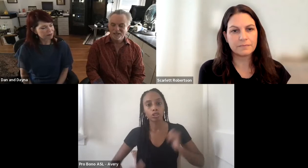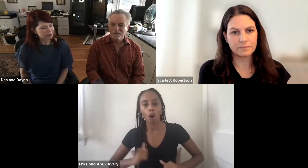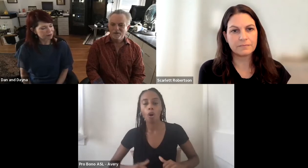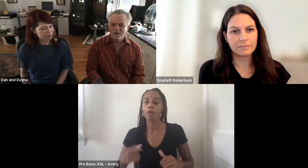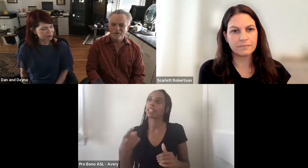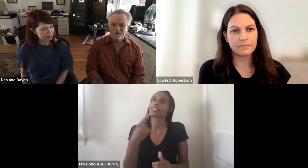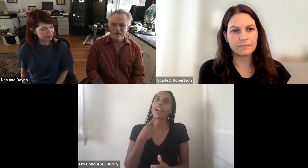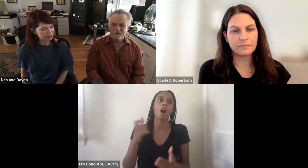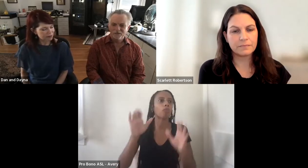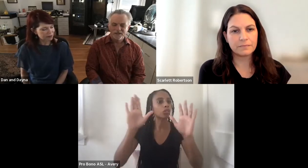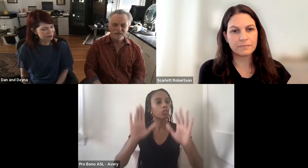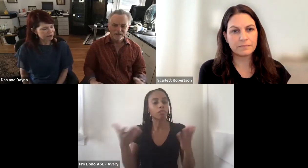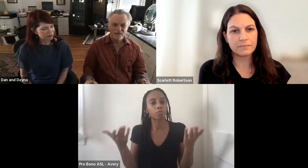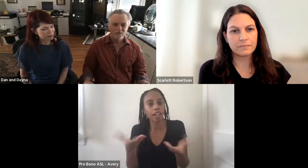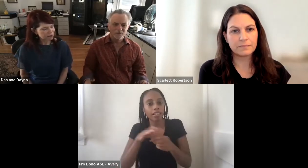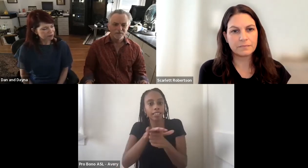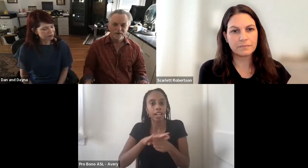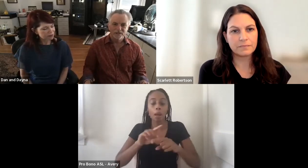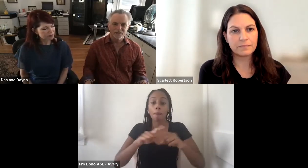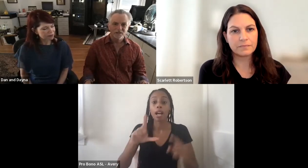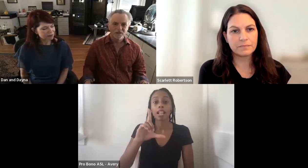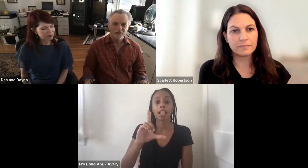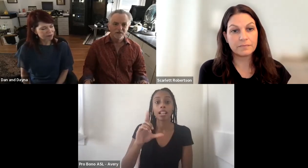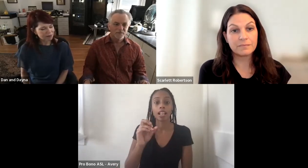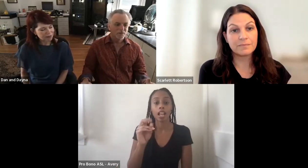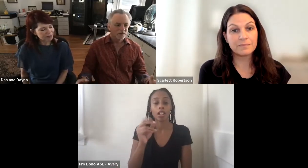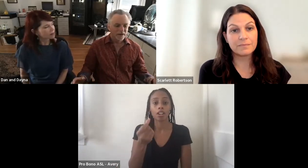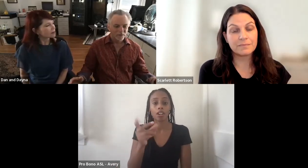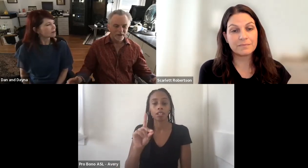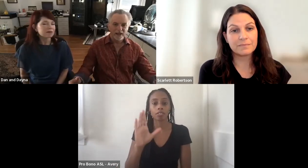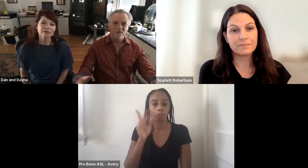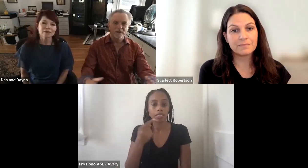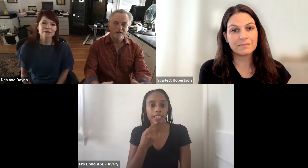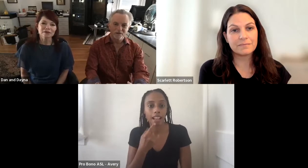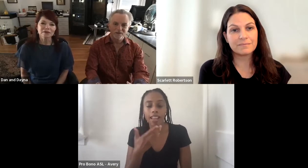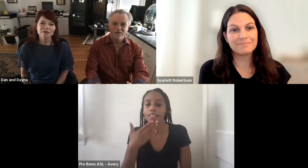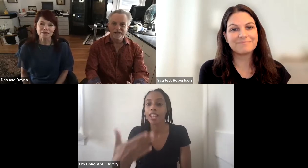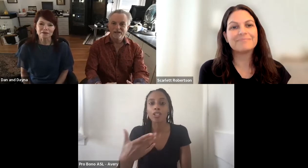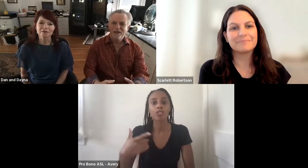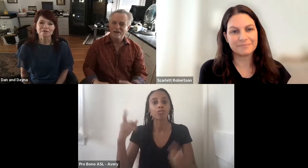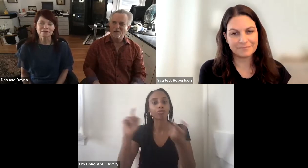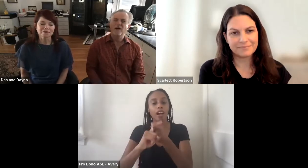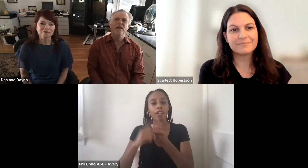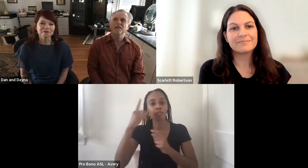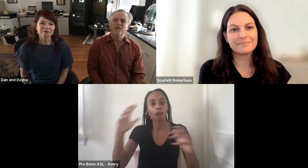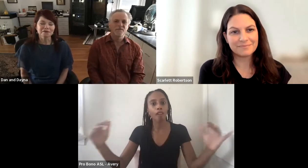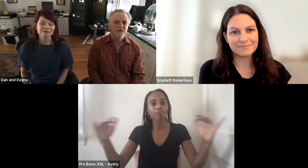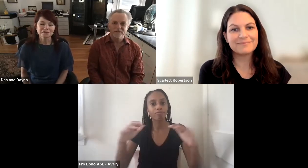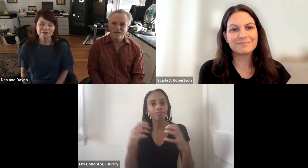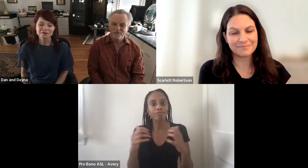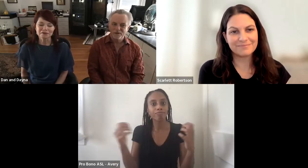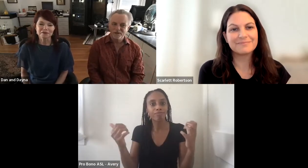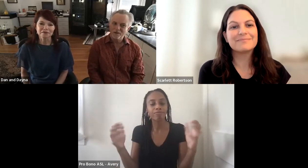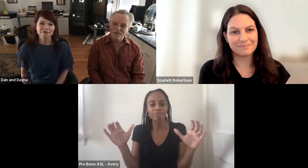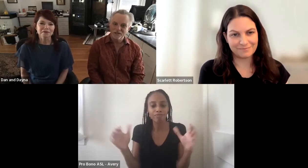place." But Leonard would say, "Thank you, friends, for our gathering here tonight." And I thought, wow, that is a